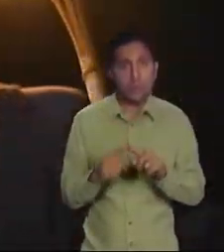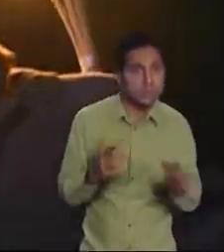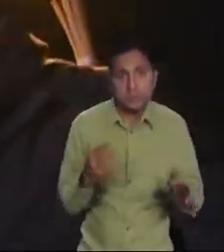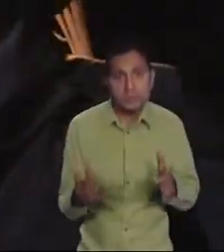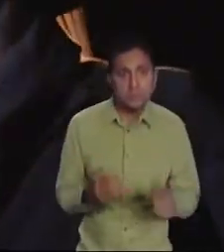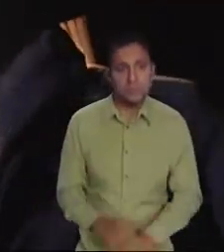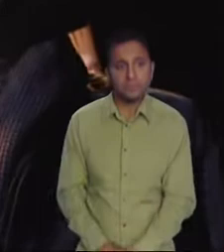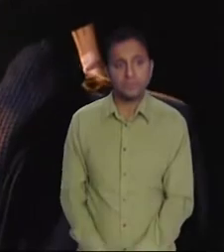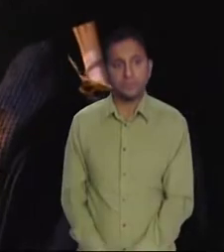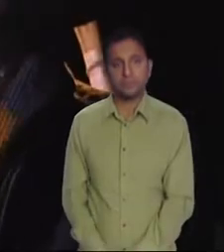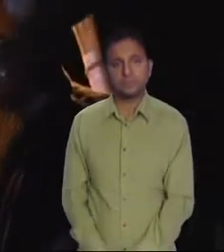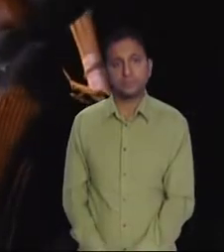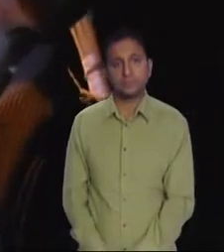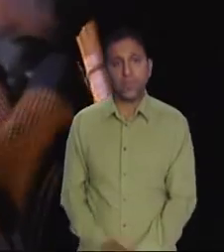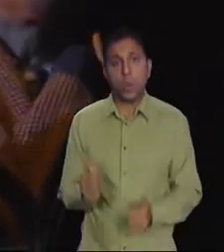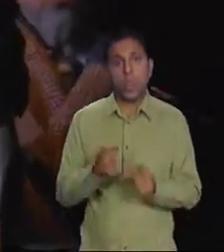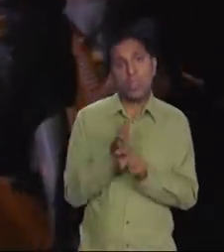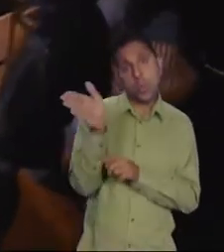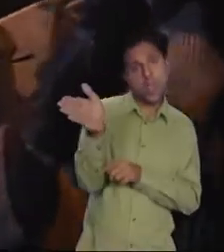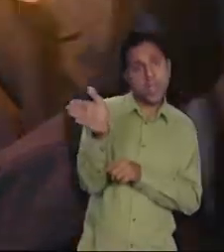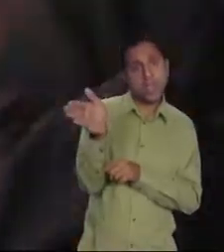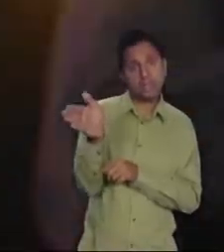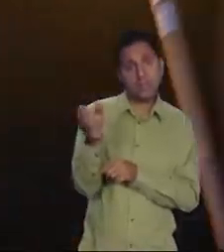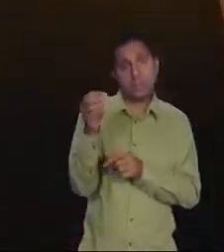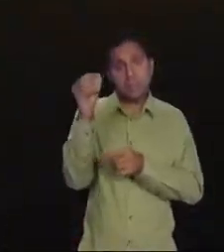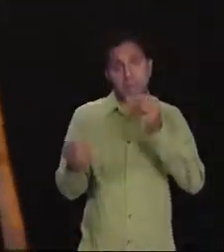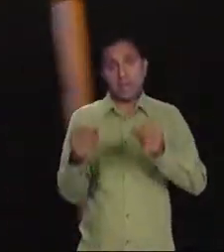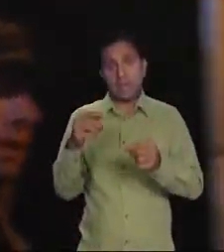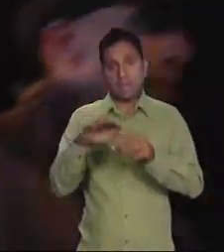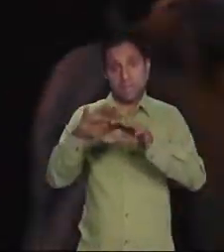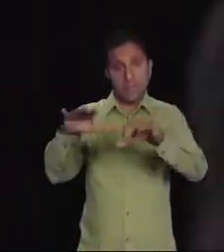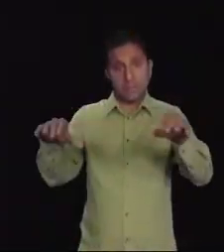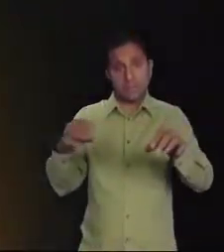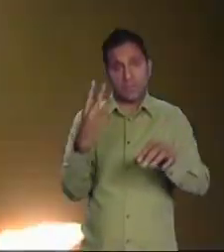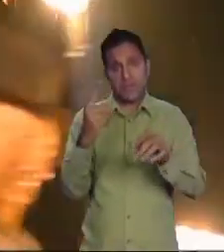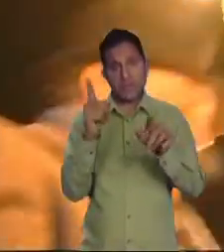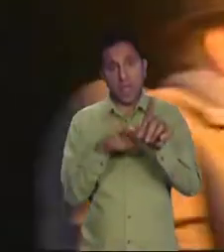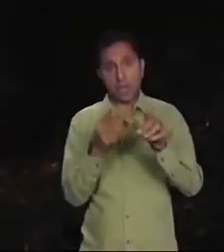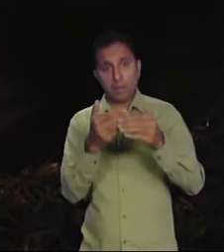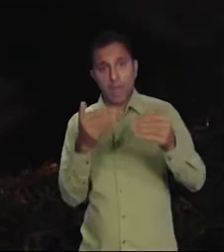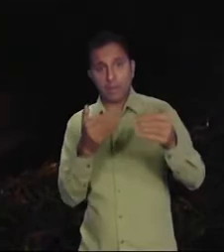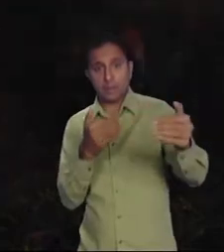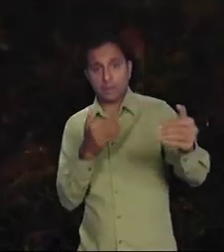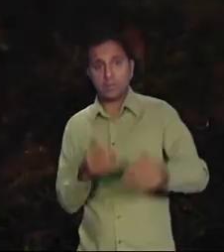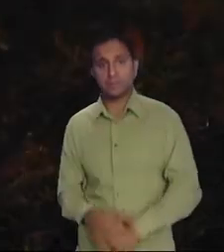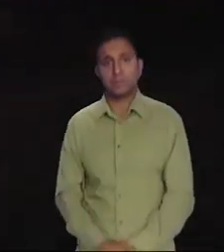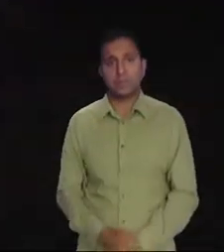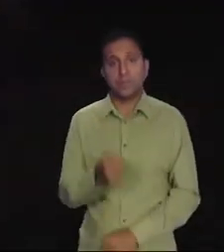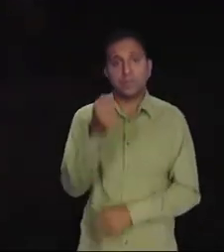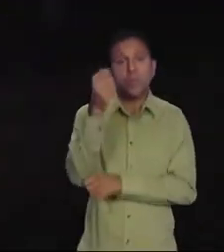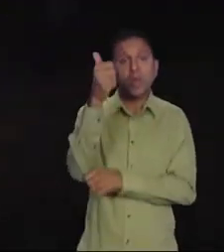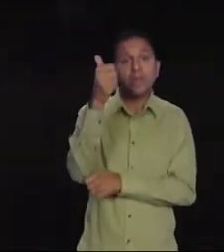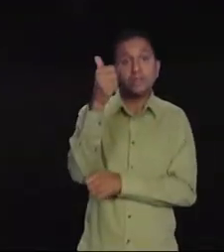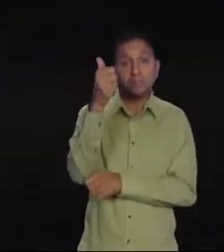Okay, this way. Plant them all in formation, 3 yards apart. Torches would be lit at the last possible moment to avoid